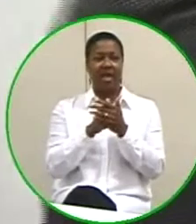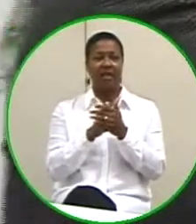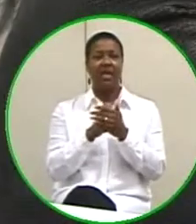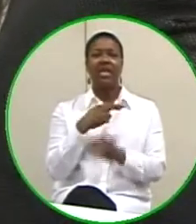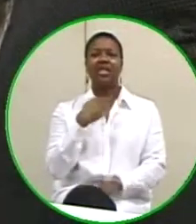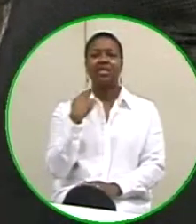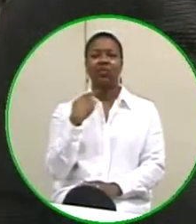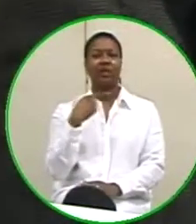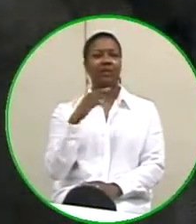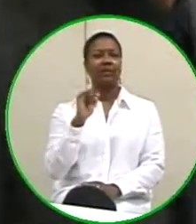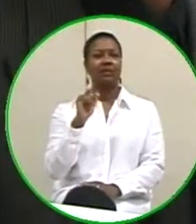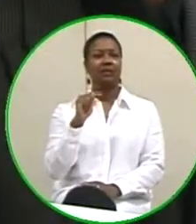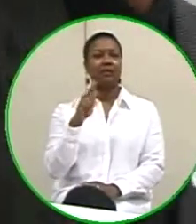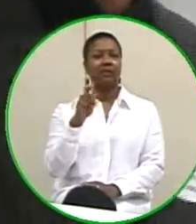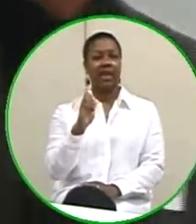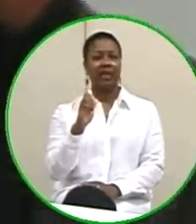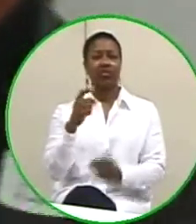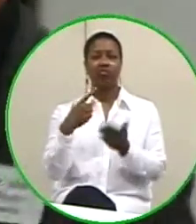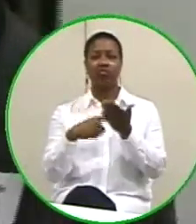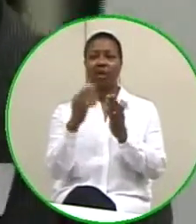checklist.